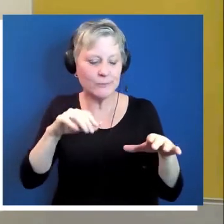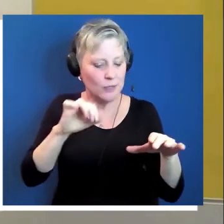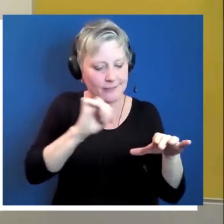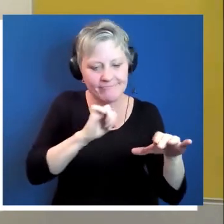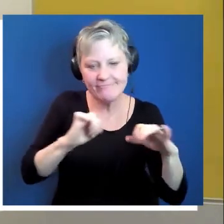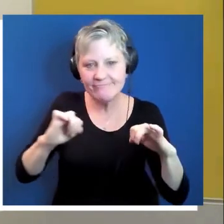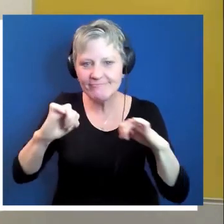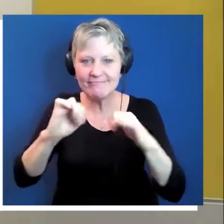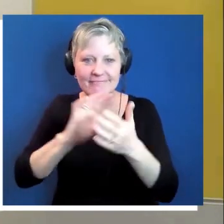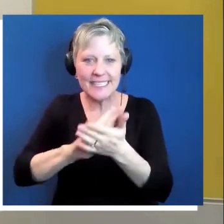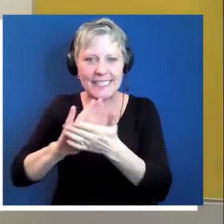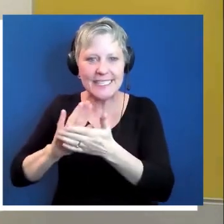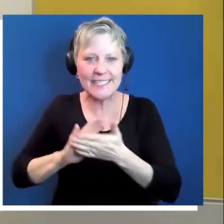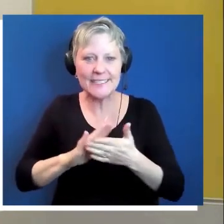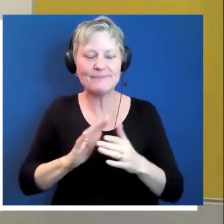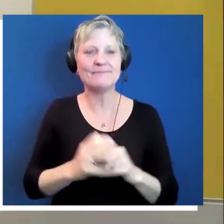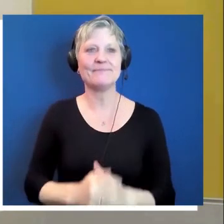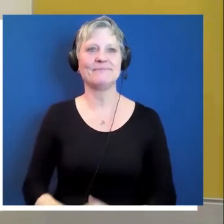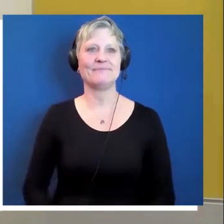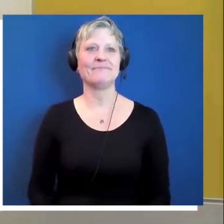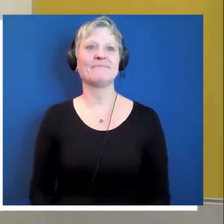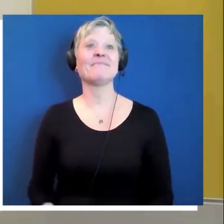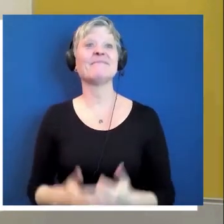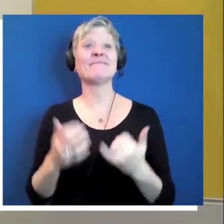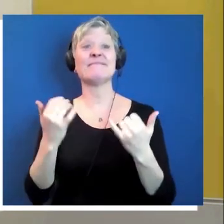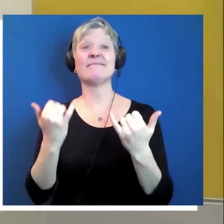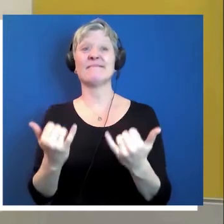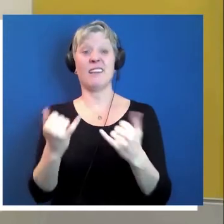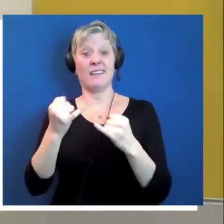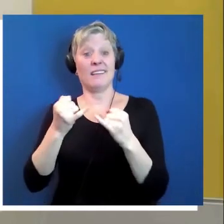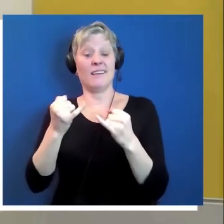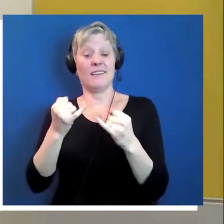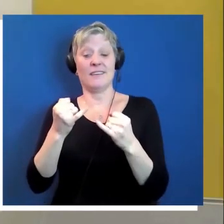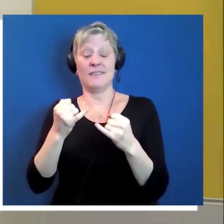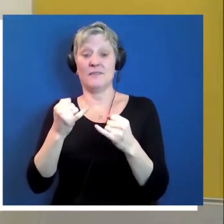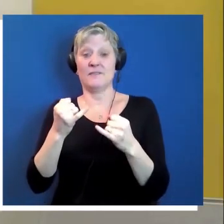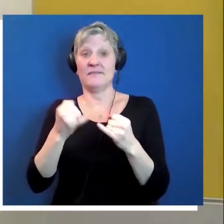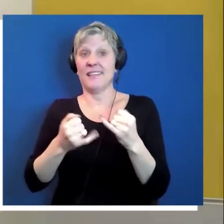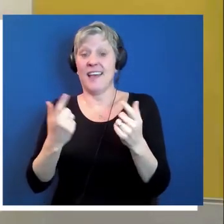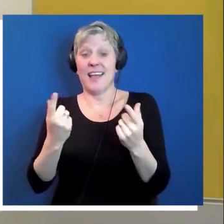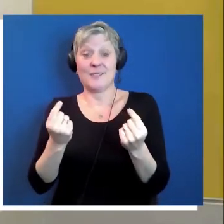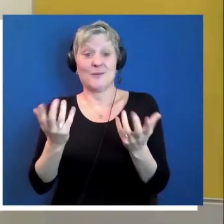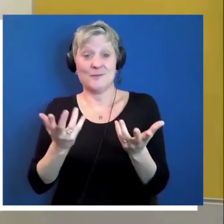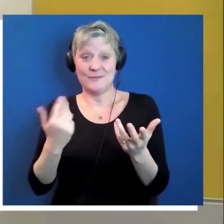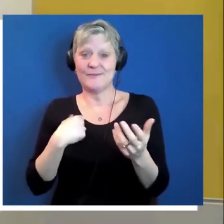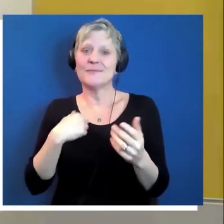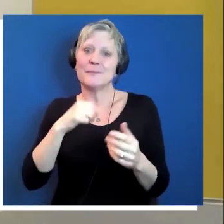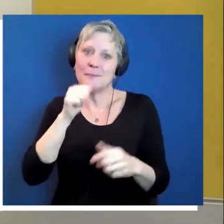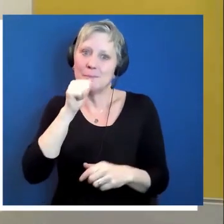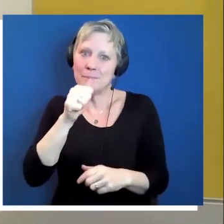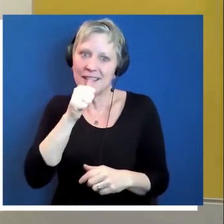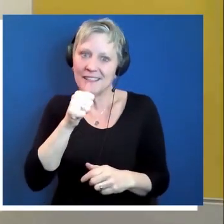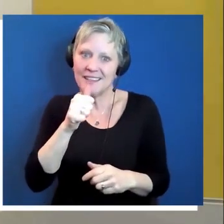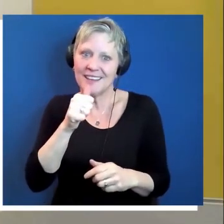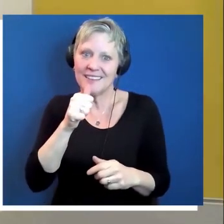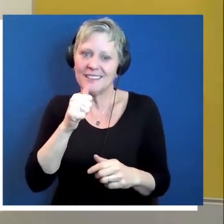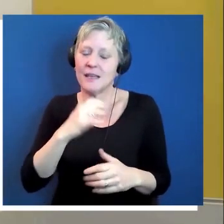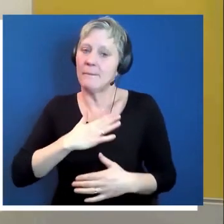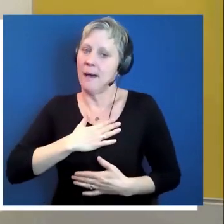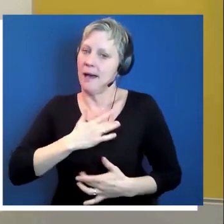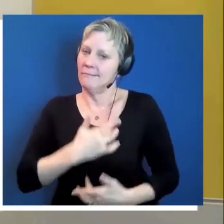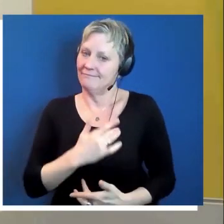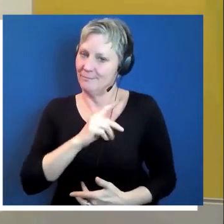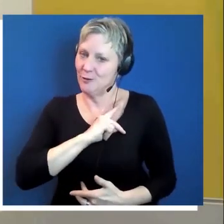Go around, just wipe the edge of the plate. Then, this is my personal preference, okay? You don't have to do this, but I love